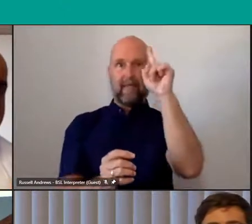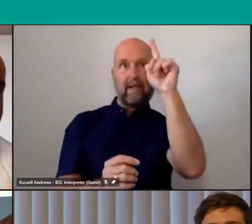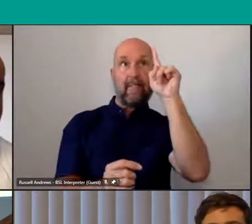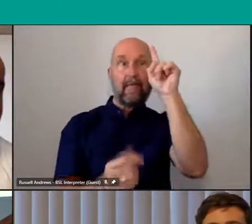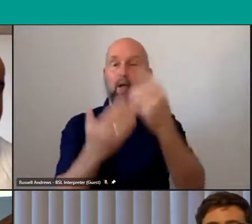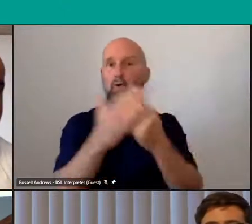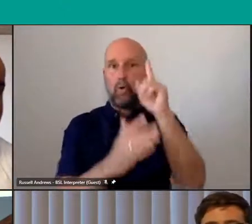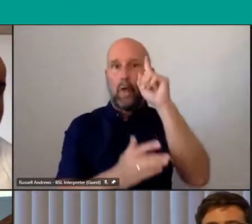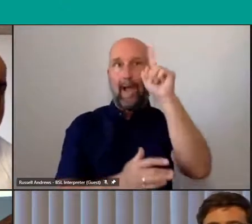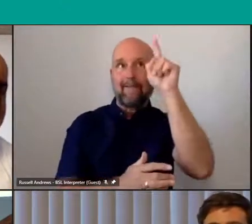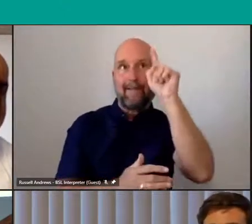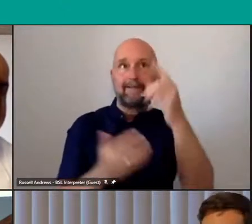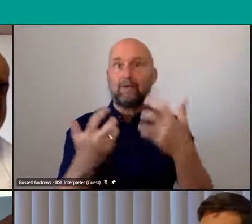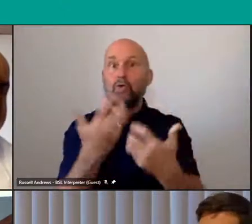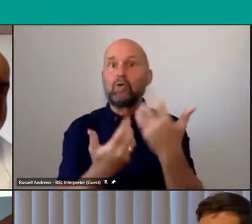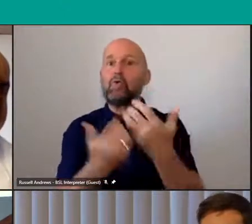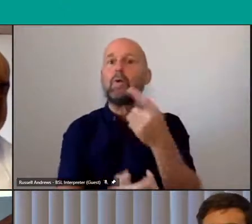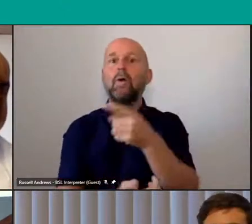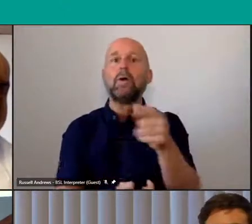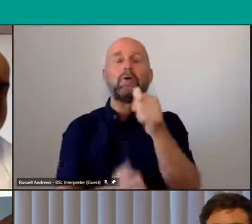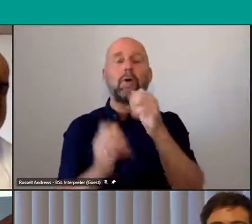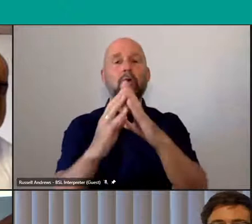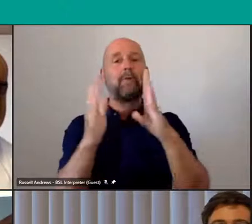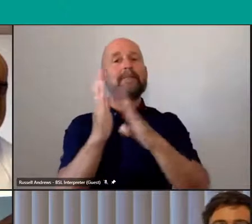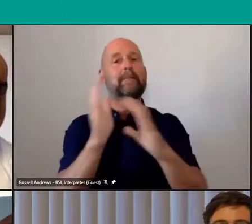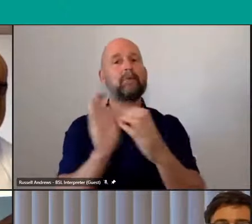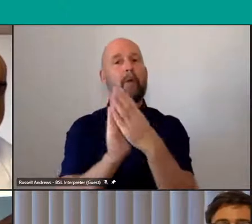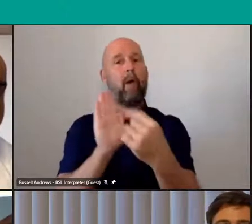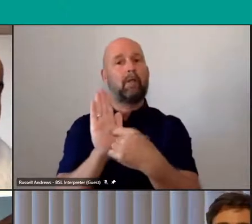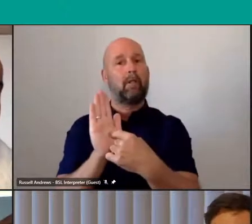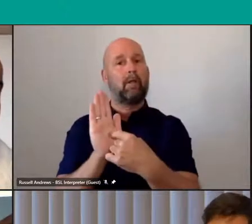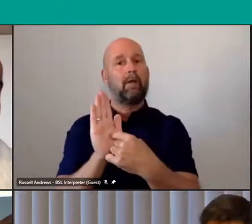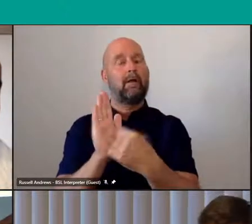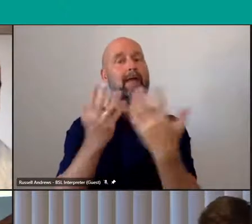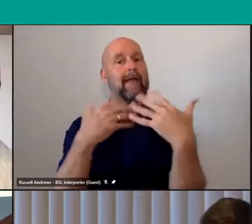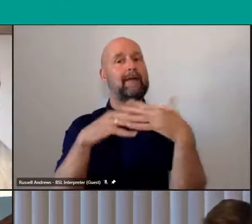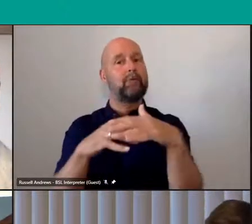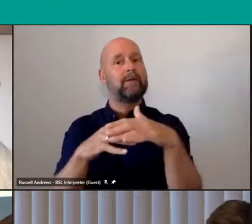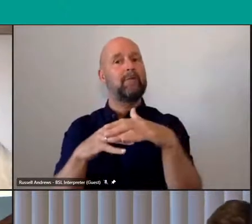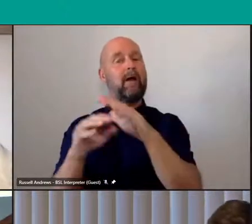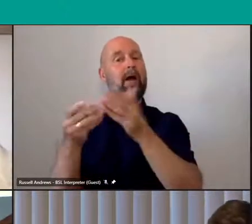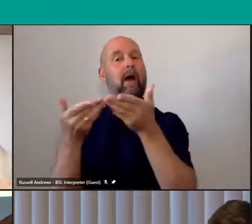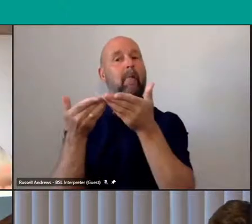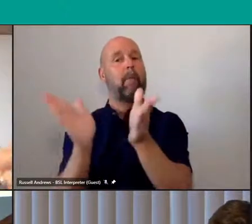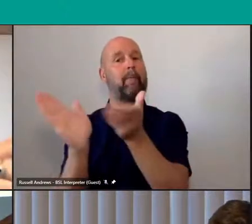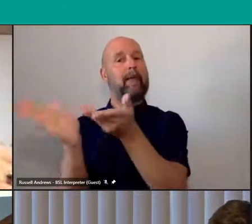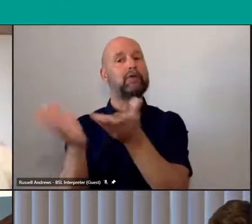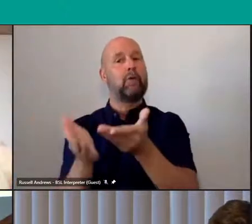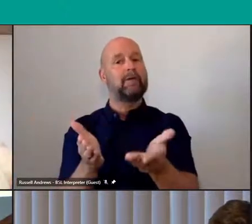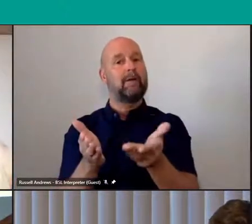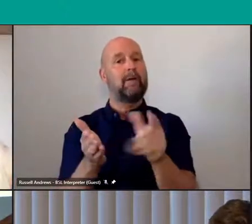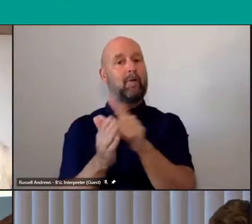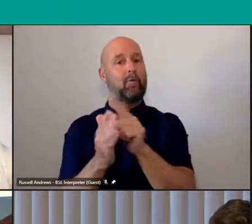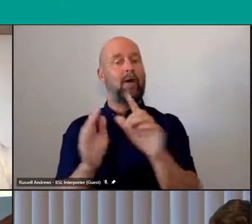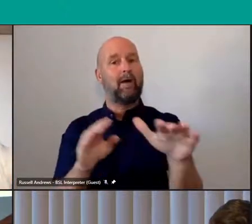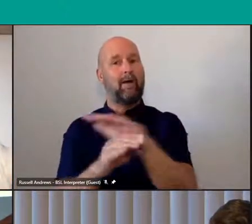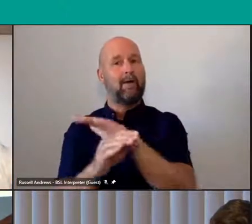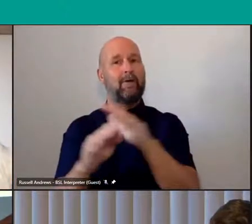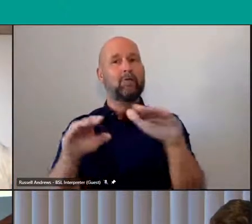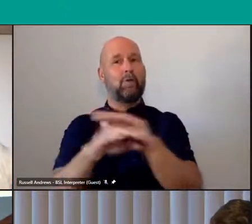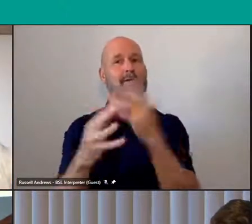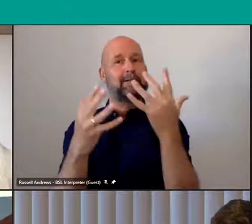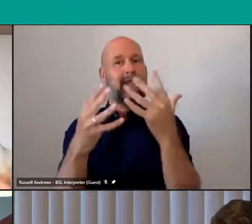innovative models, should use the Greater Manchester model, this integrated model of public services in 10 pathfinder deprived